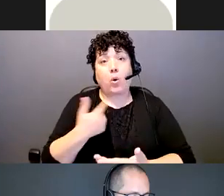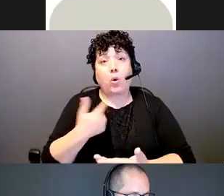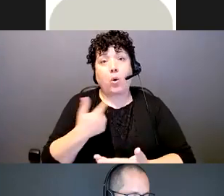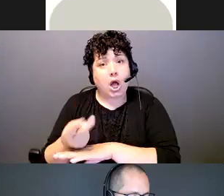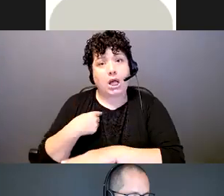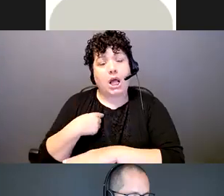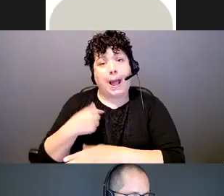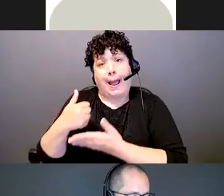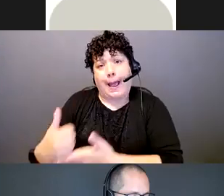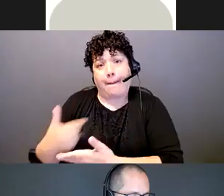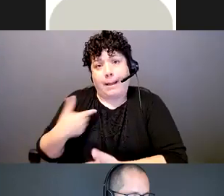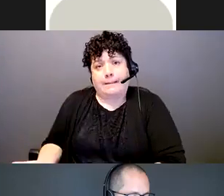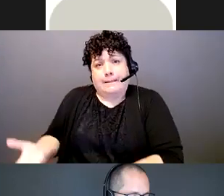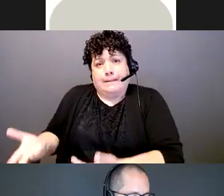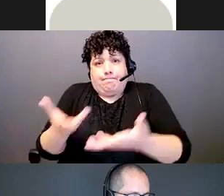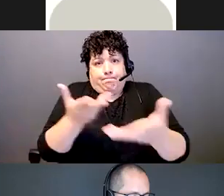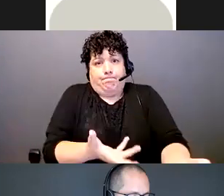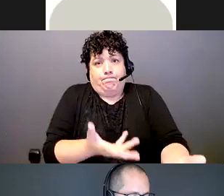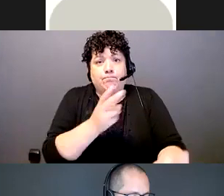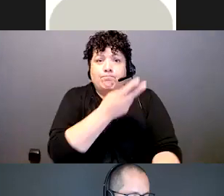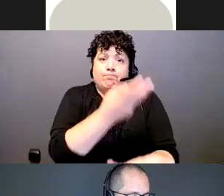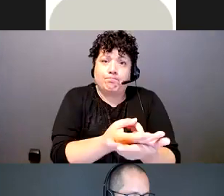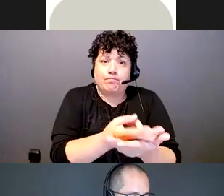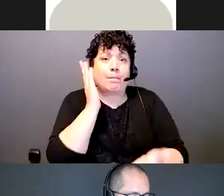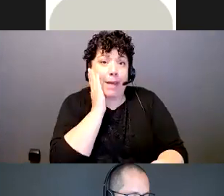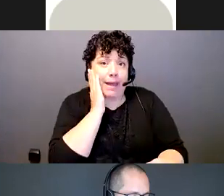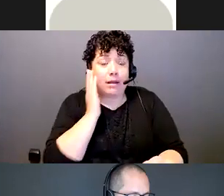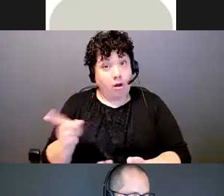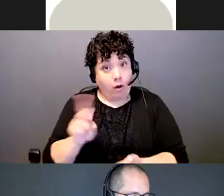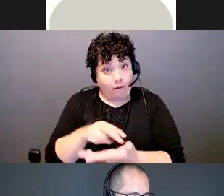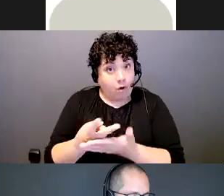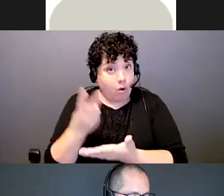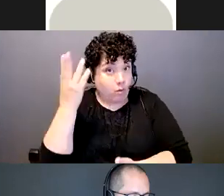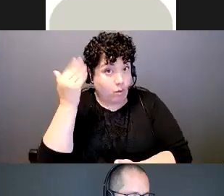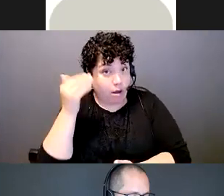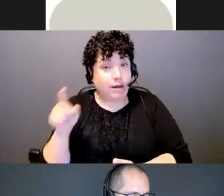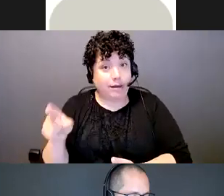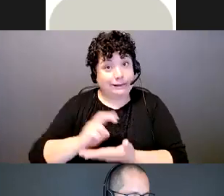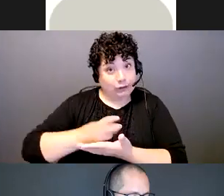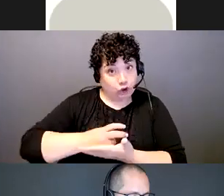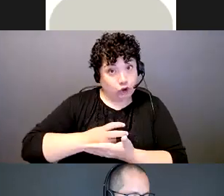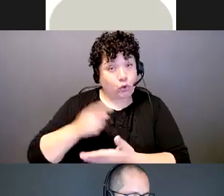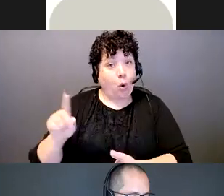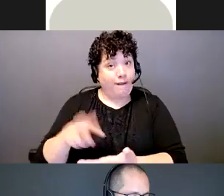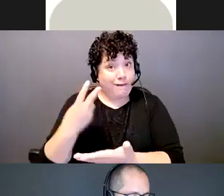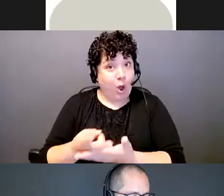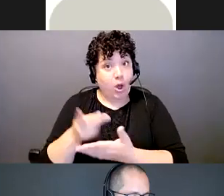know whether or not the person fell because they had a seizure. We don't know if they fell and hit their head. We don't know if they fell